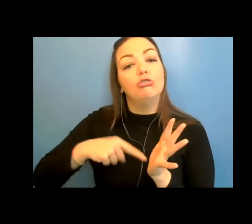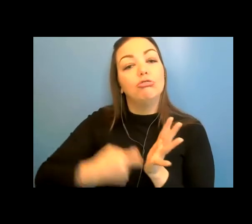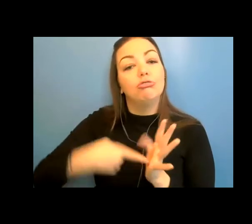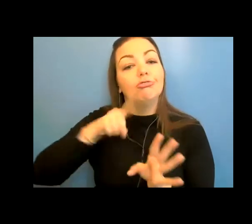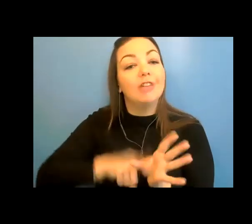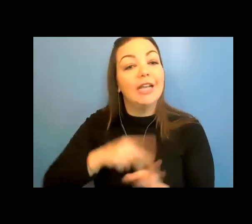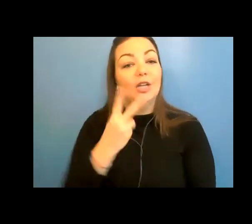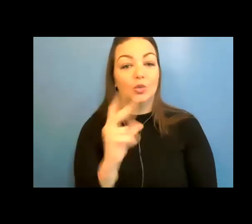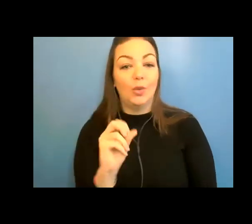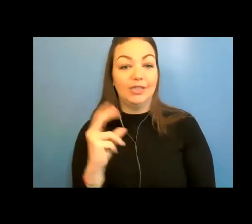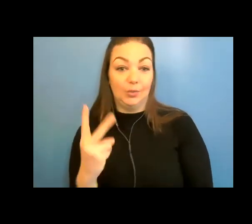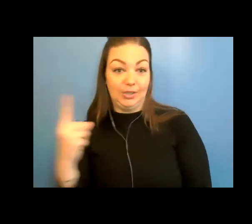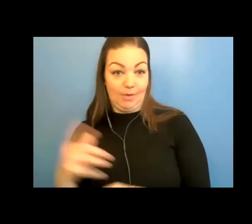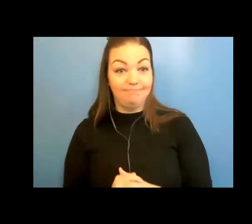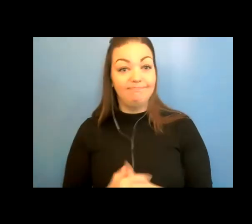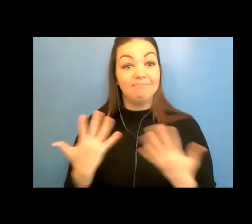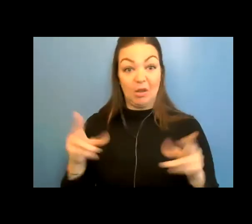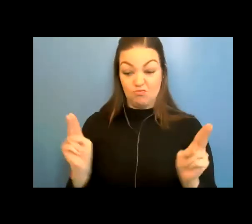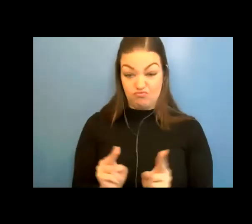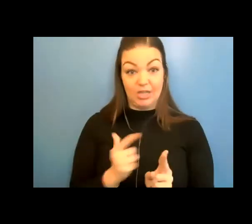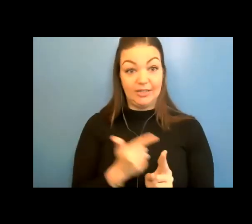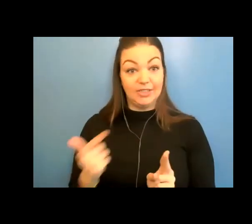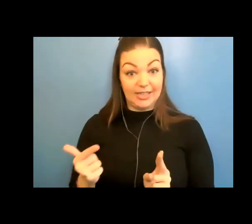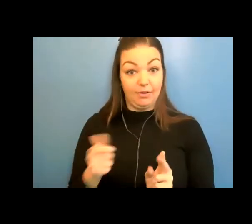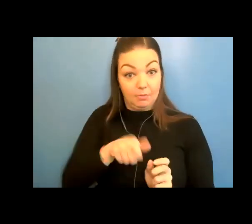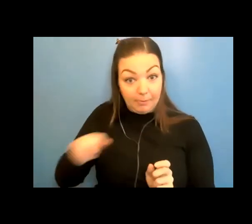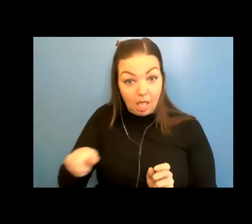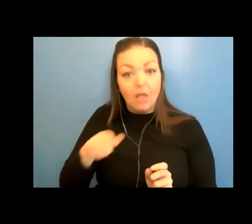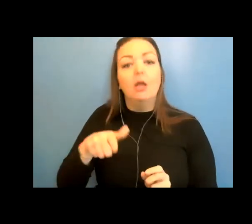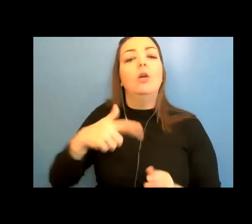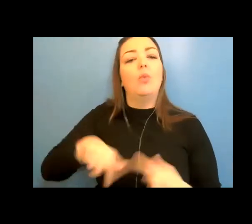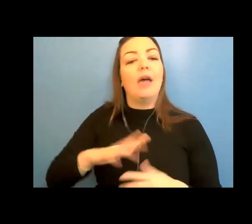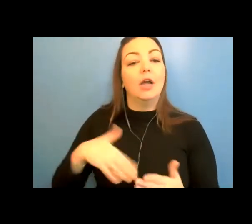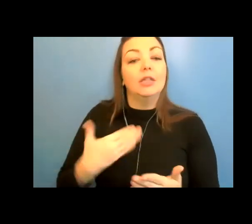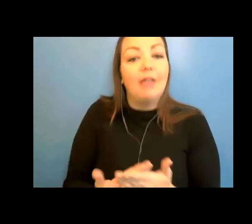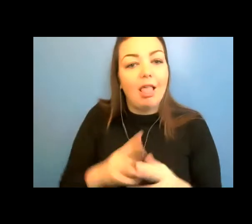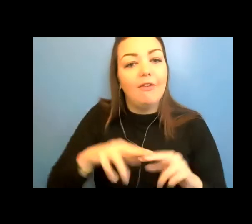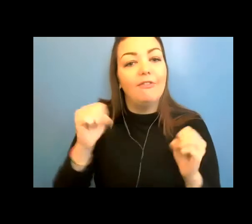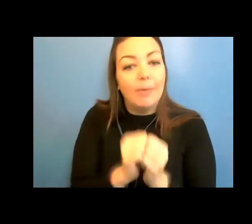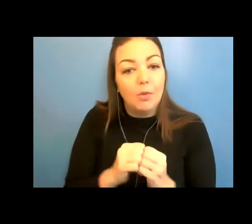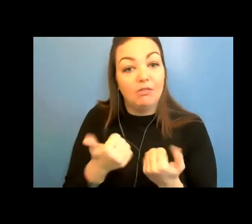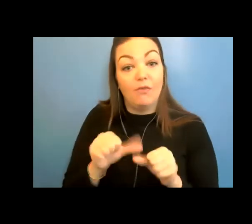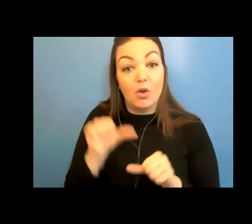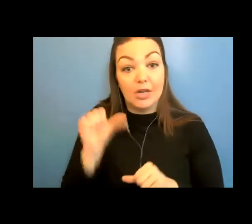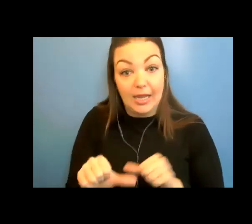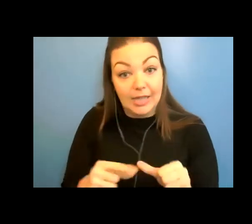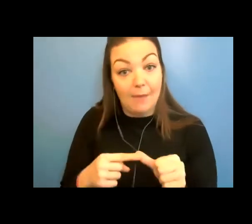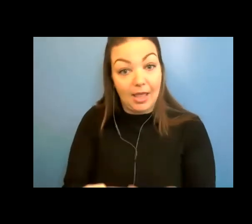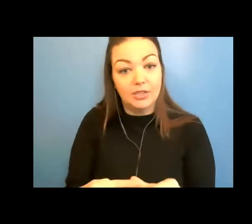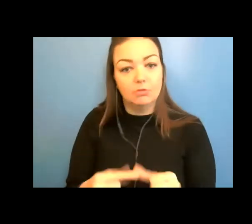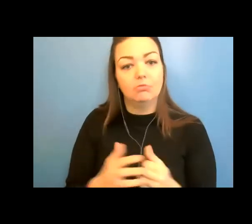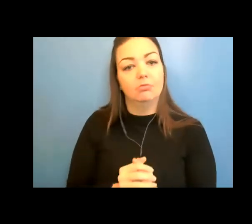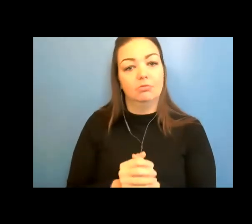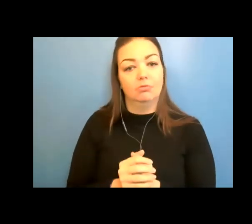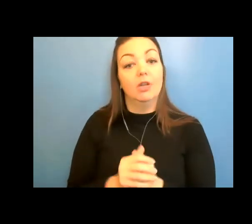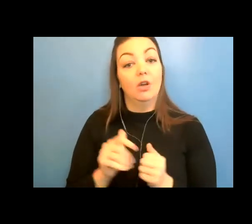applications. In this time, they will get up to an hour's support from an Unlimited staff member. And if they have been shortlisted for a partner award, they will